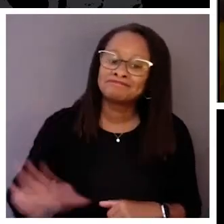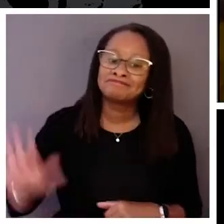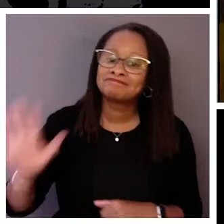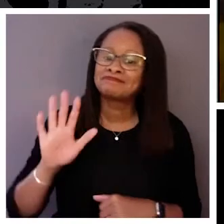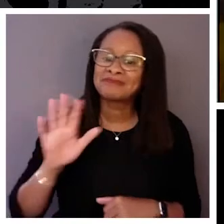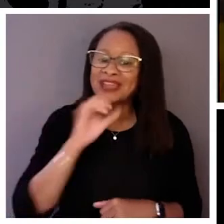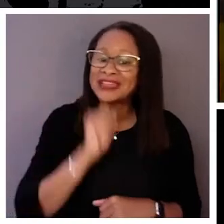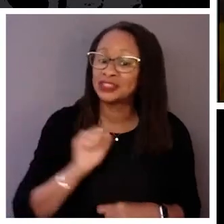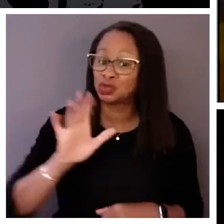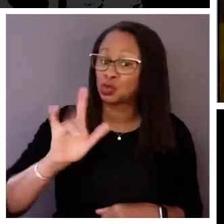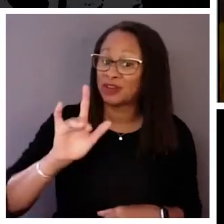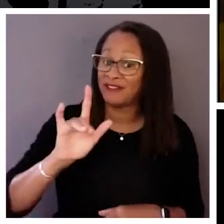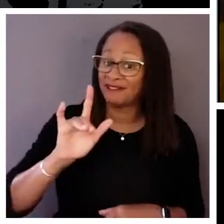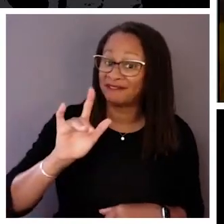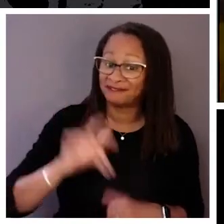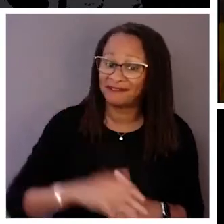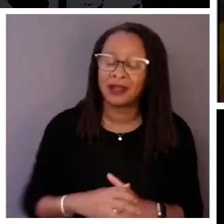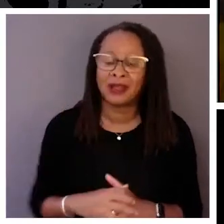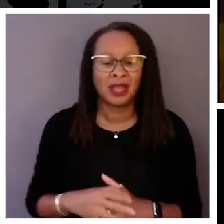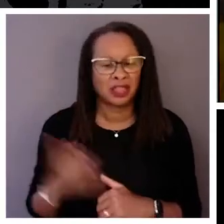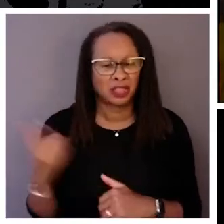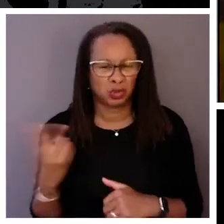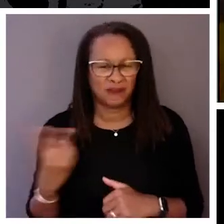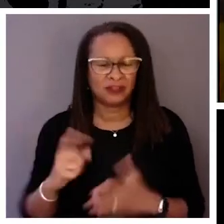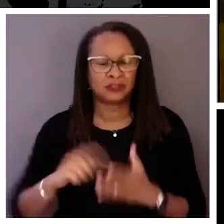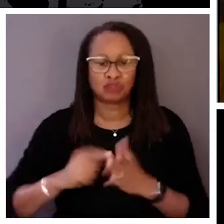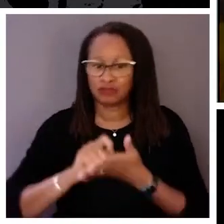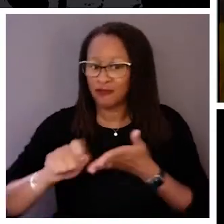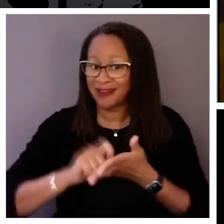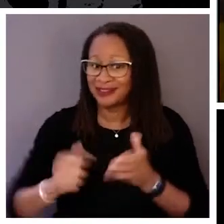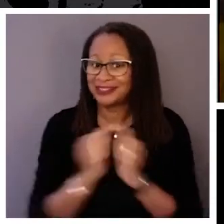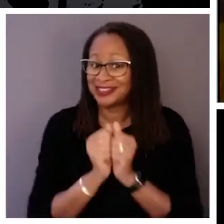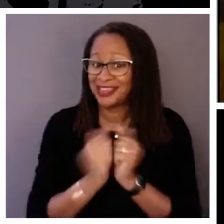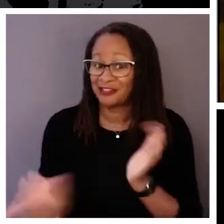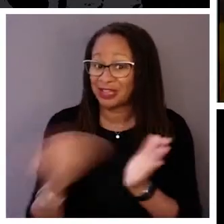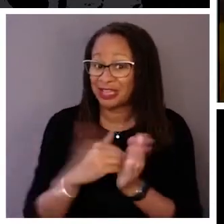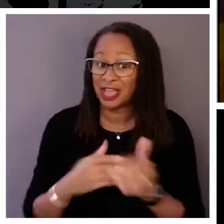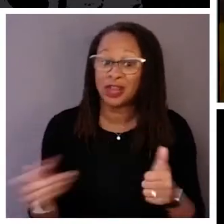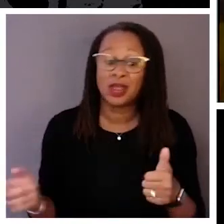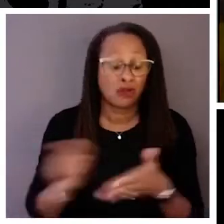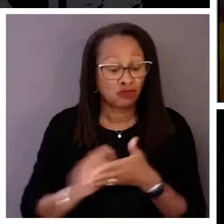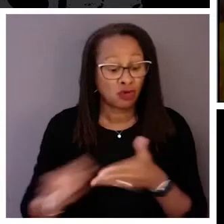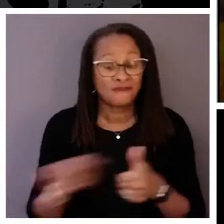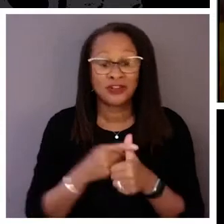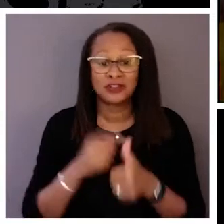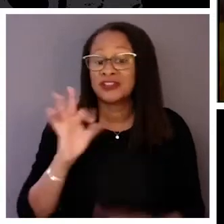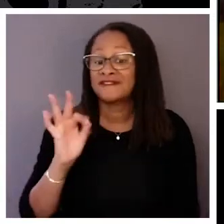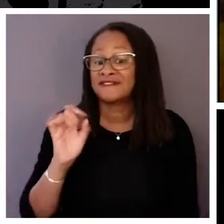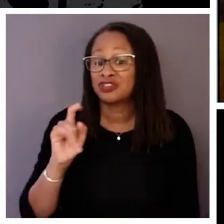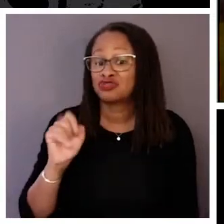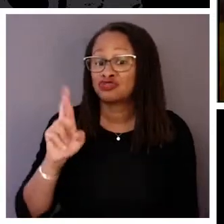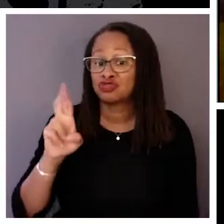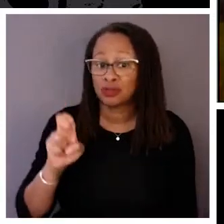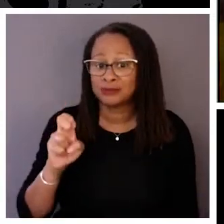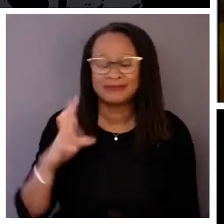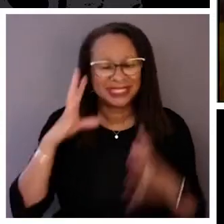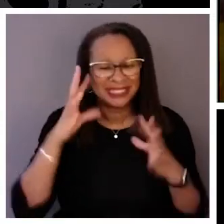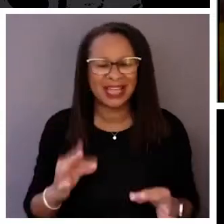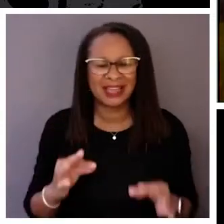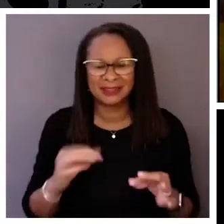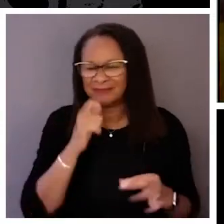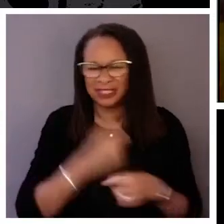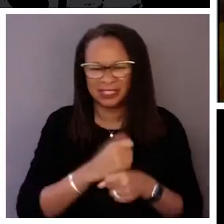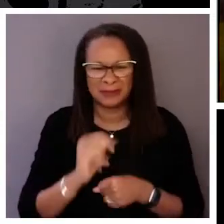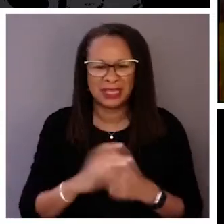around, I think 25 years old, we started writing together again and wrote our first feature, but decided not to